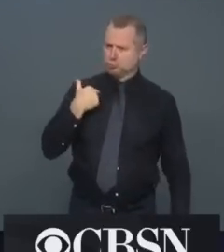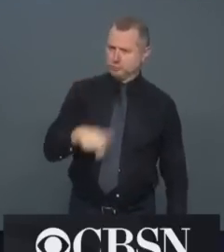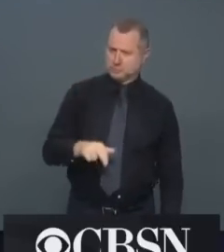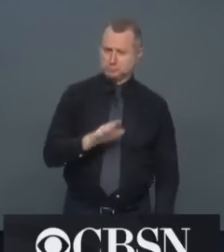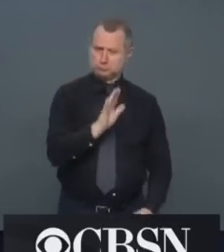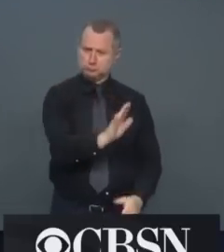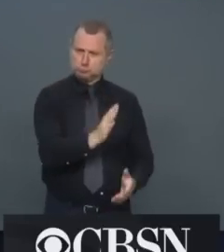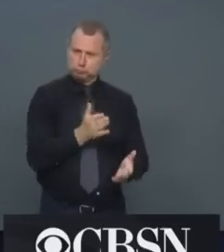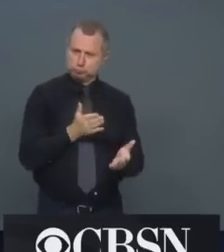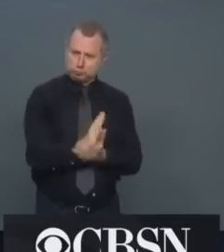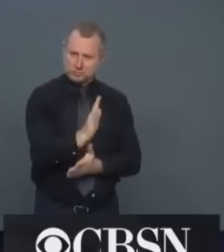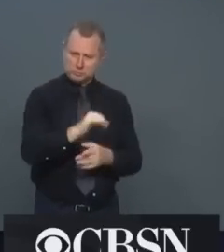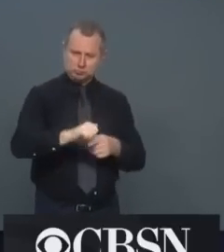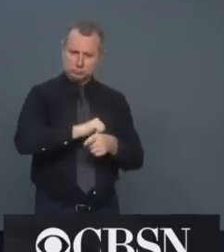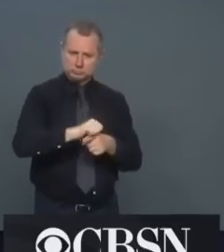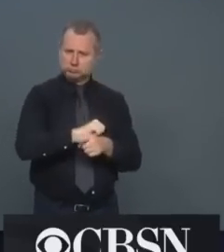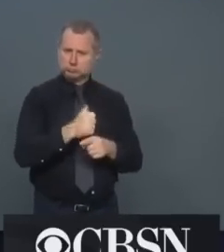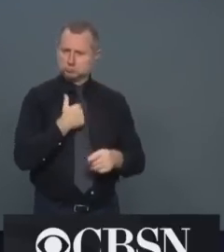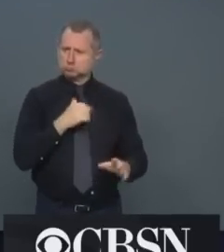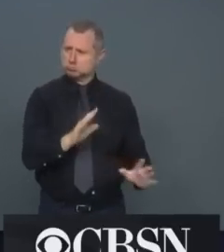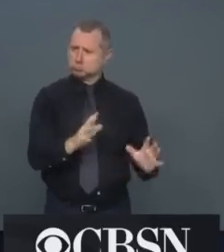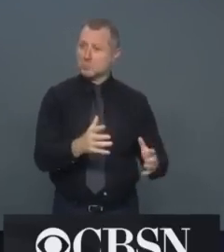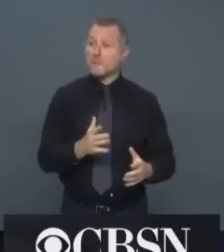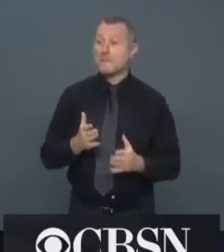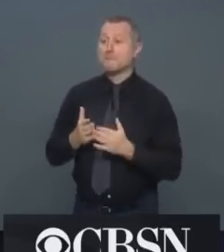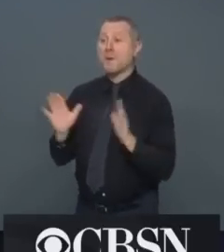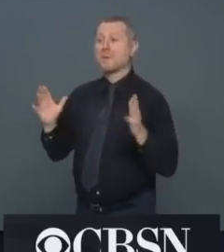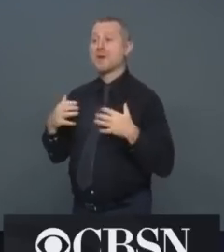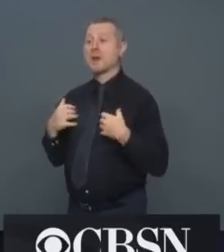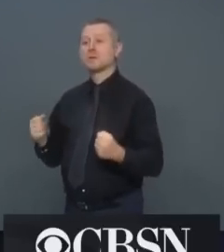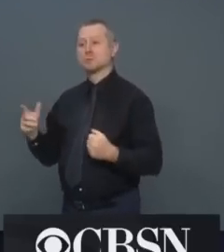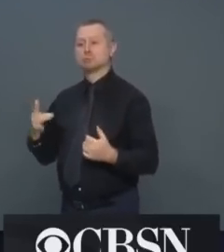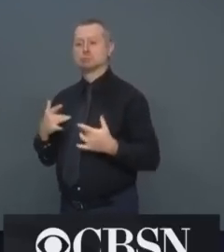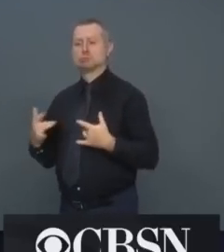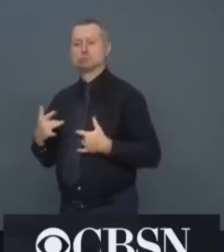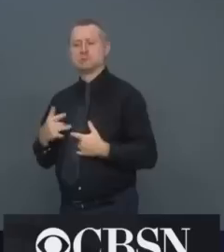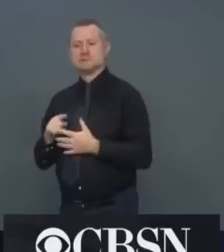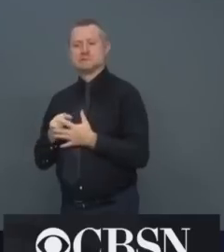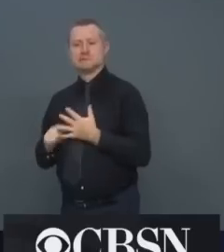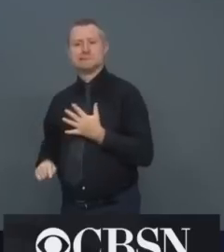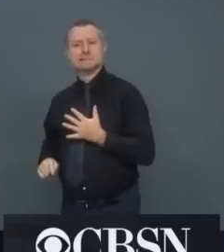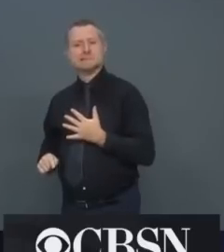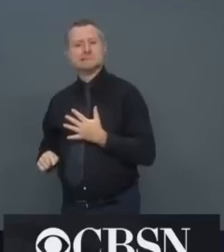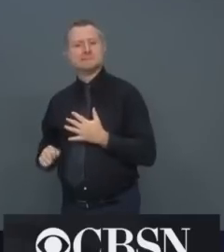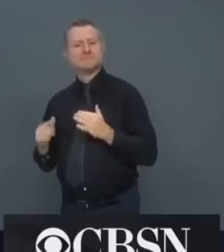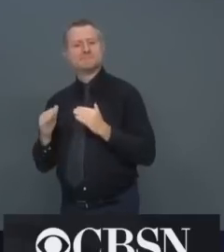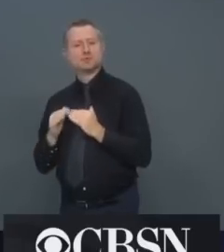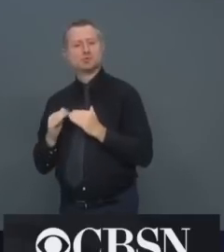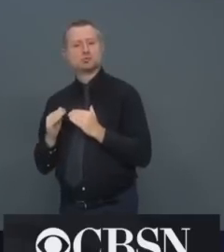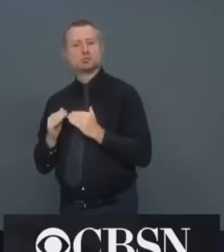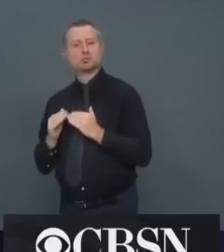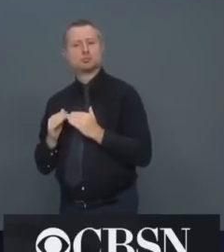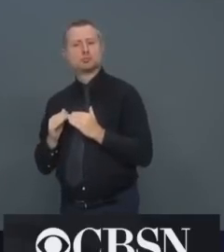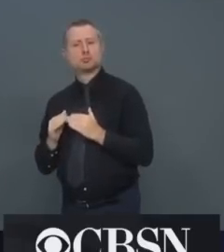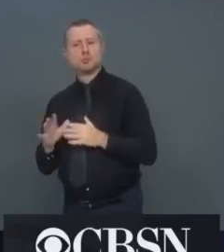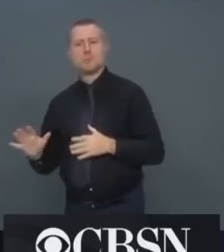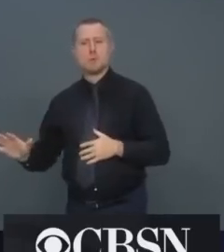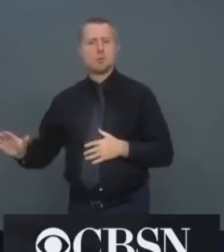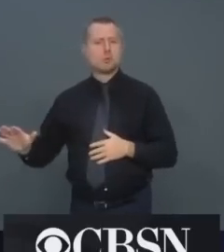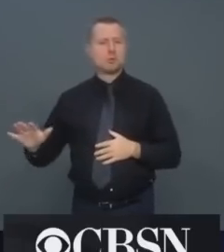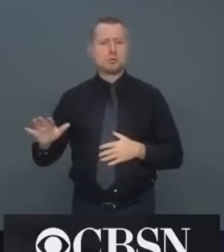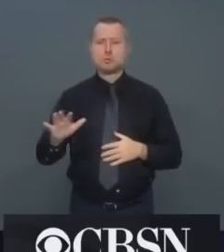their religion. These public health concerns are fair across the board. We have